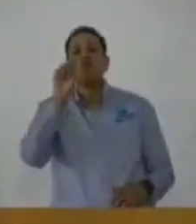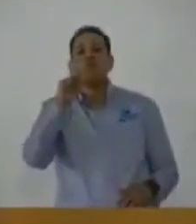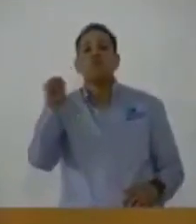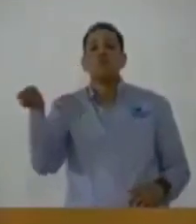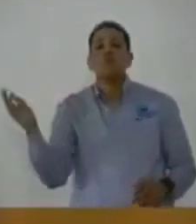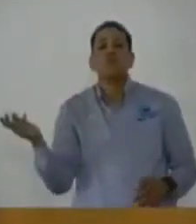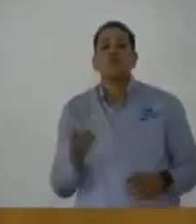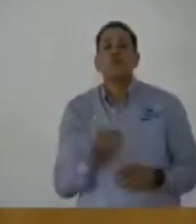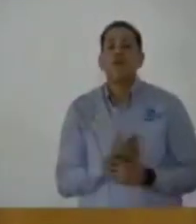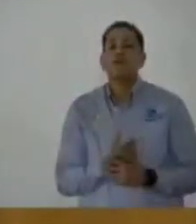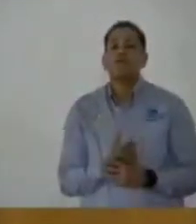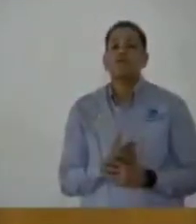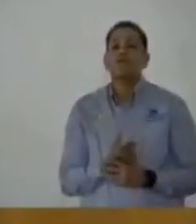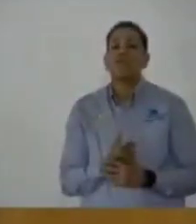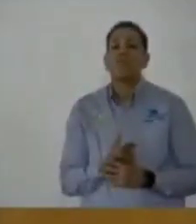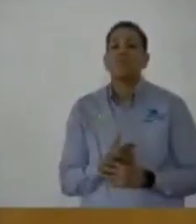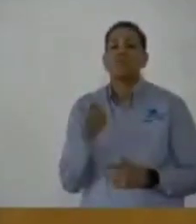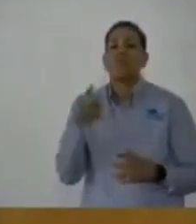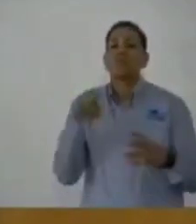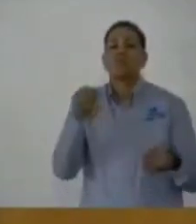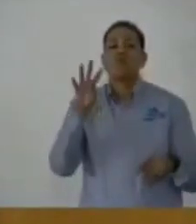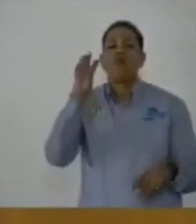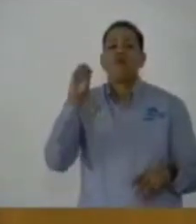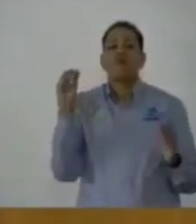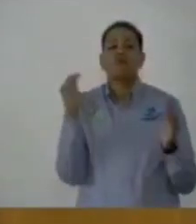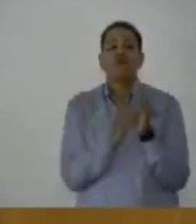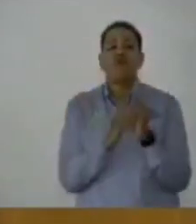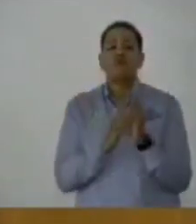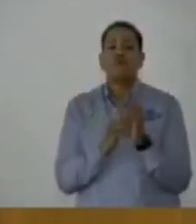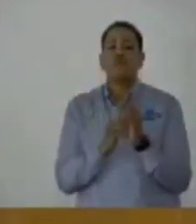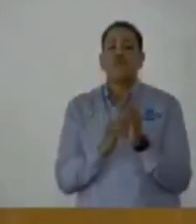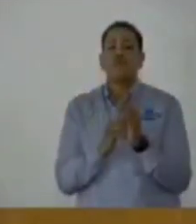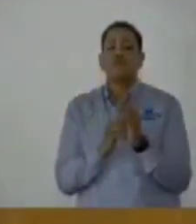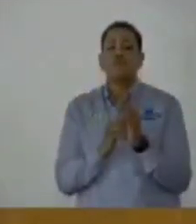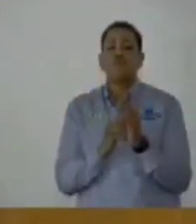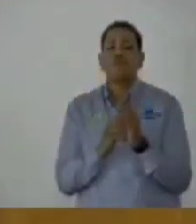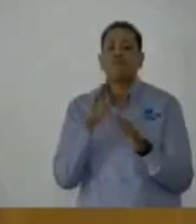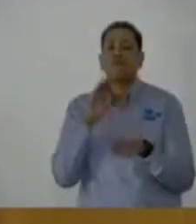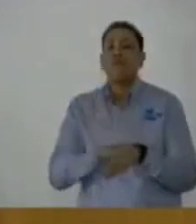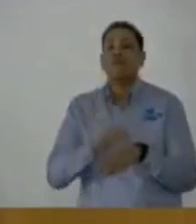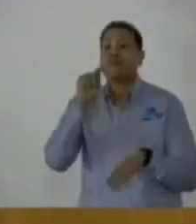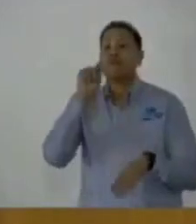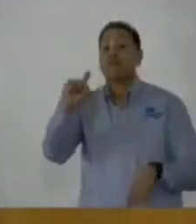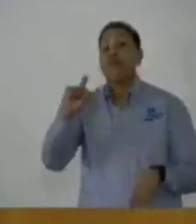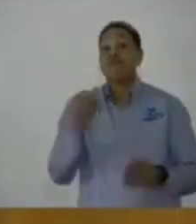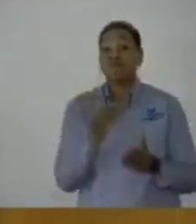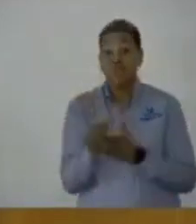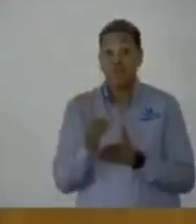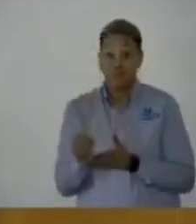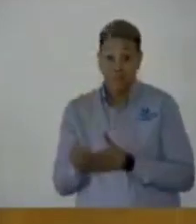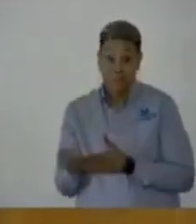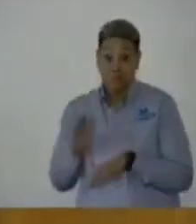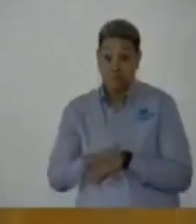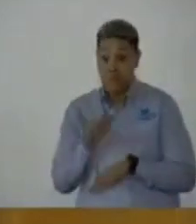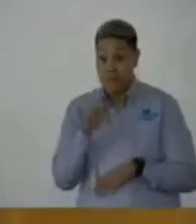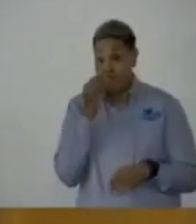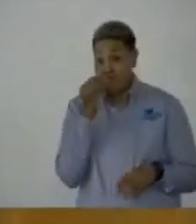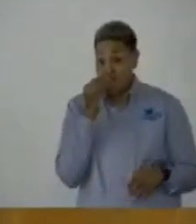2022, let us say you spent $40,000 worth of taxable groceries